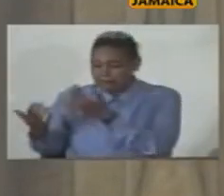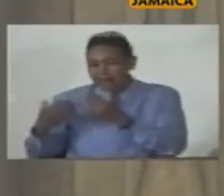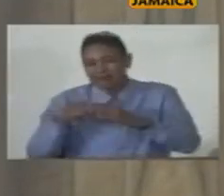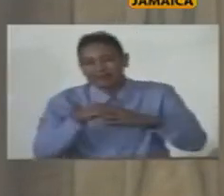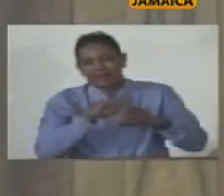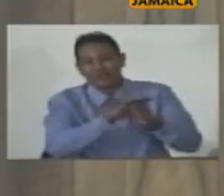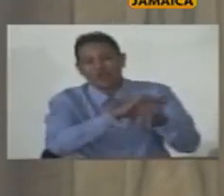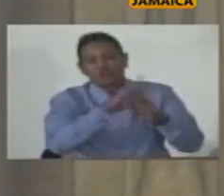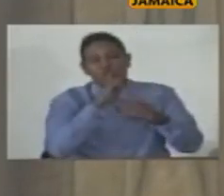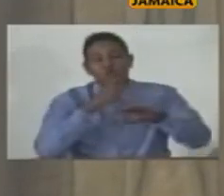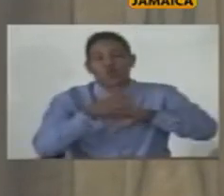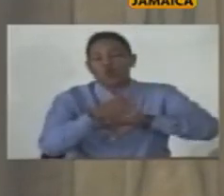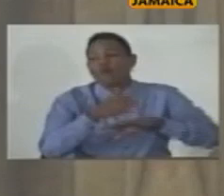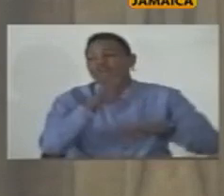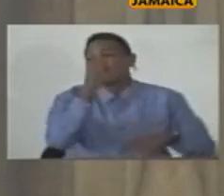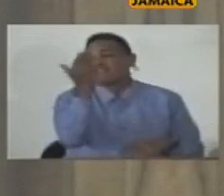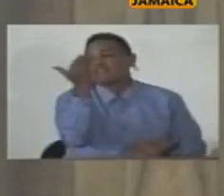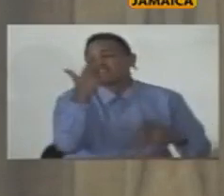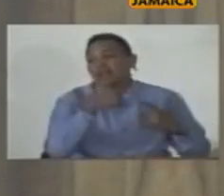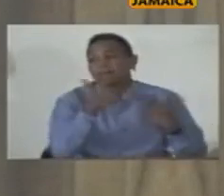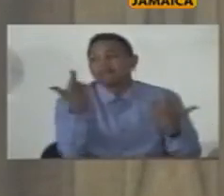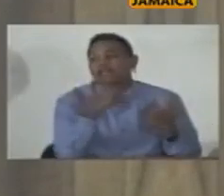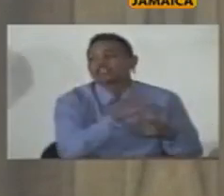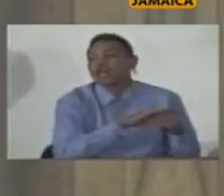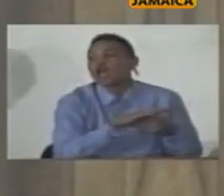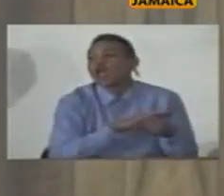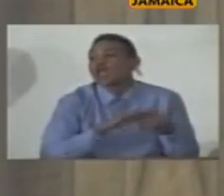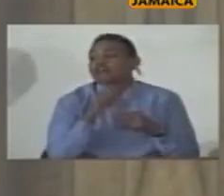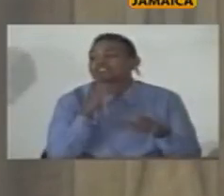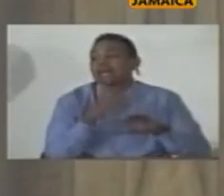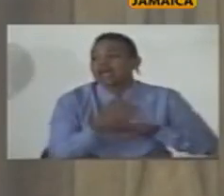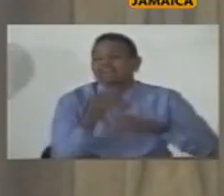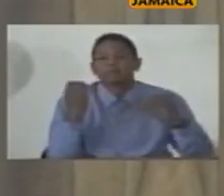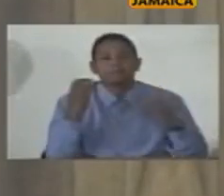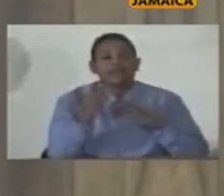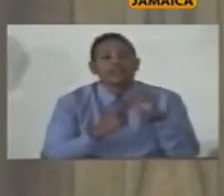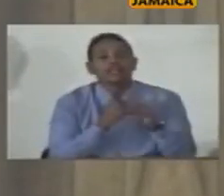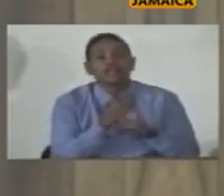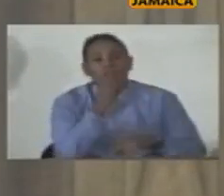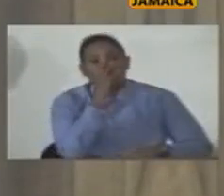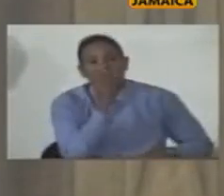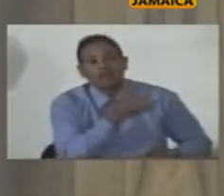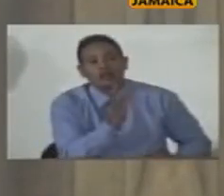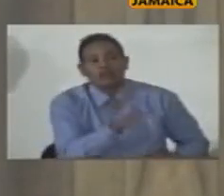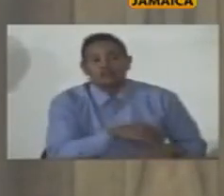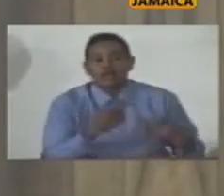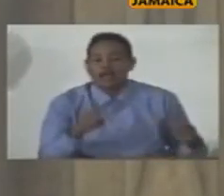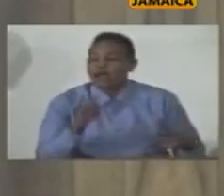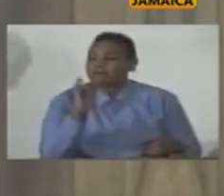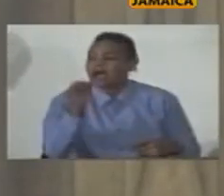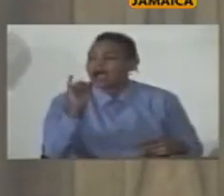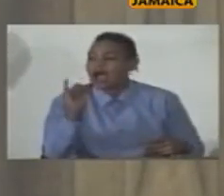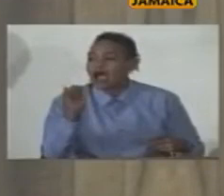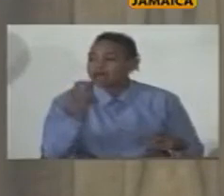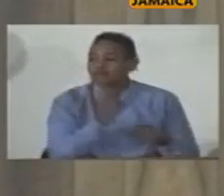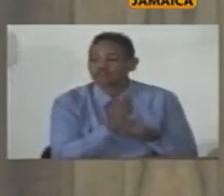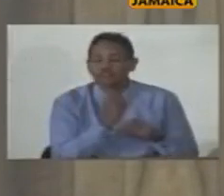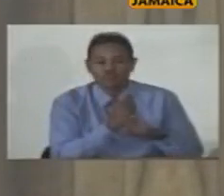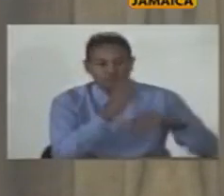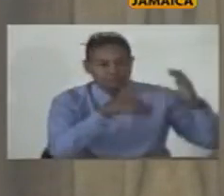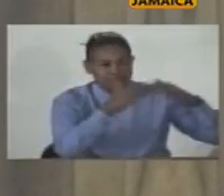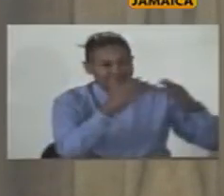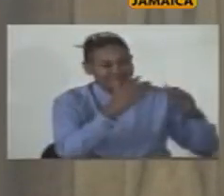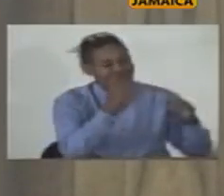in over 15 major areas after decades of neglect. Garbage skips were